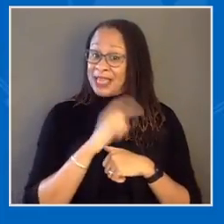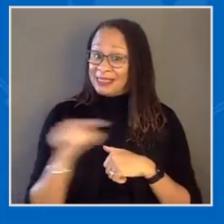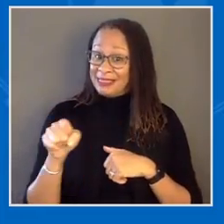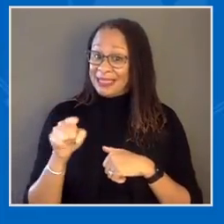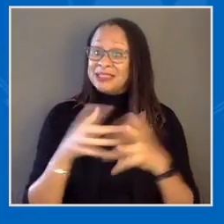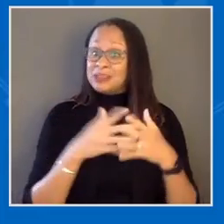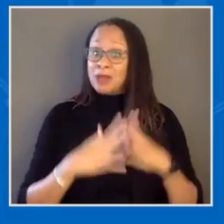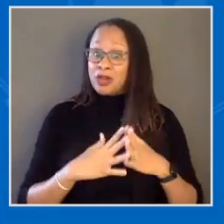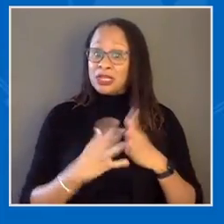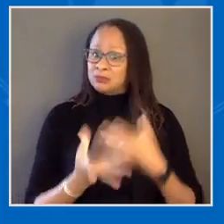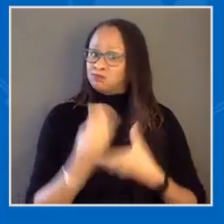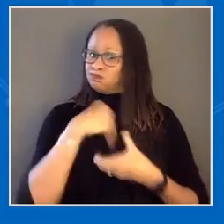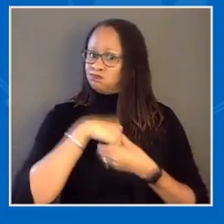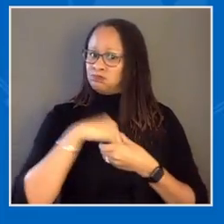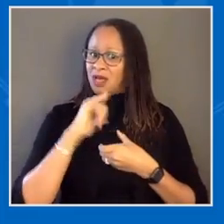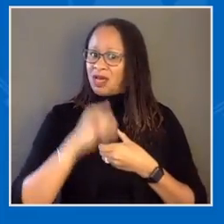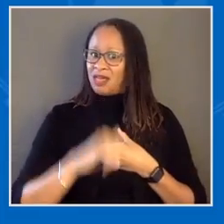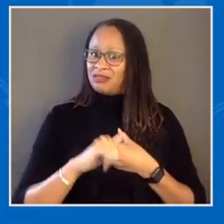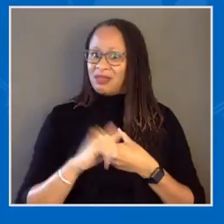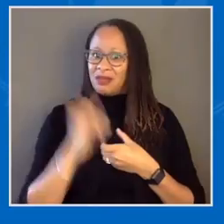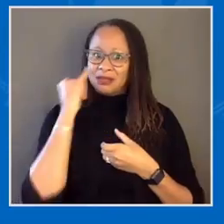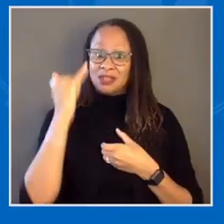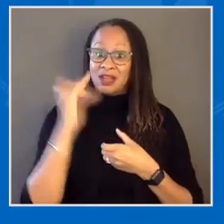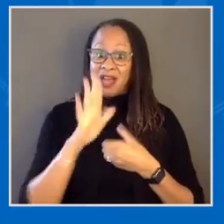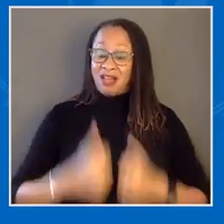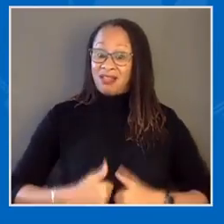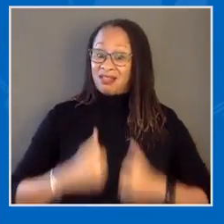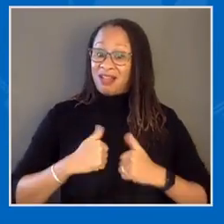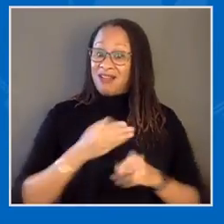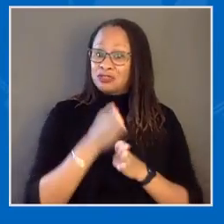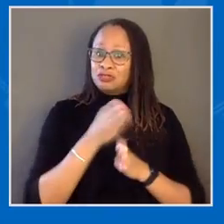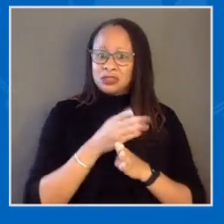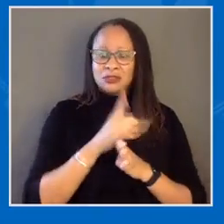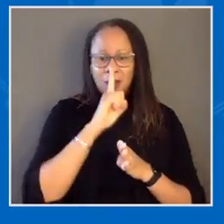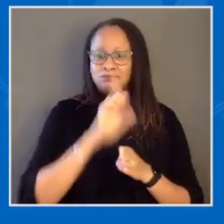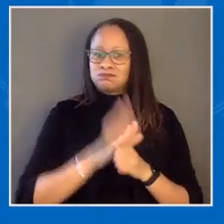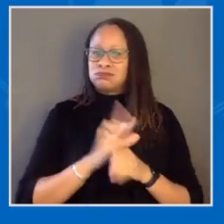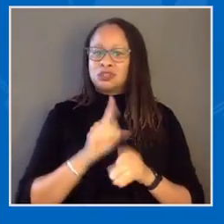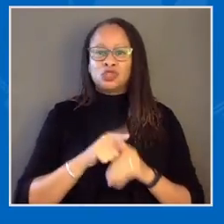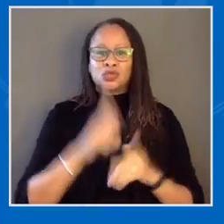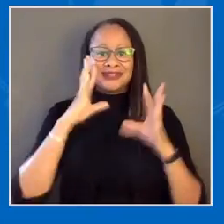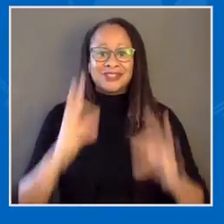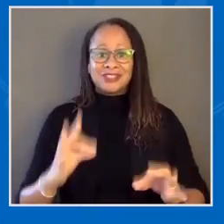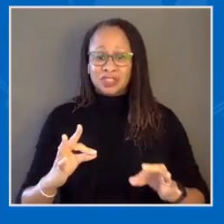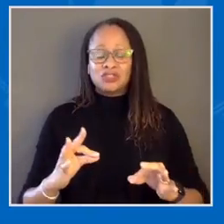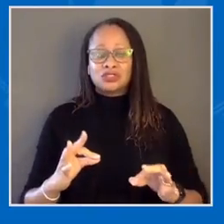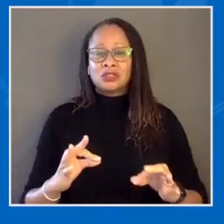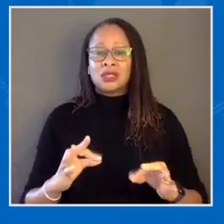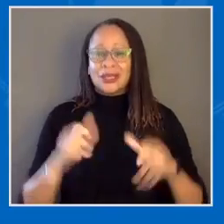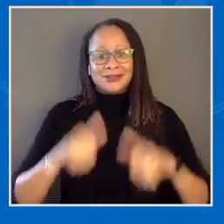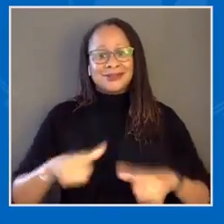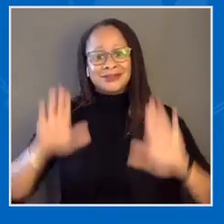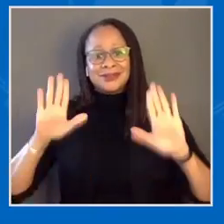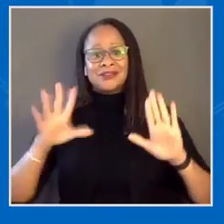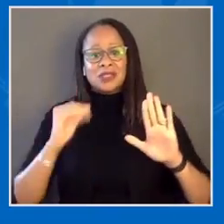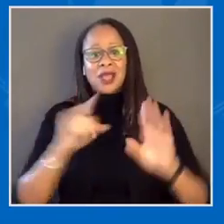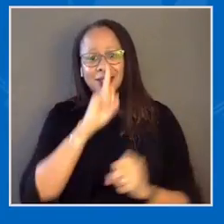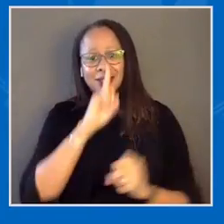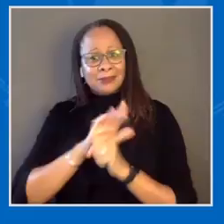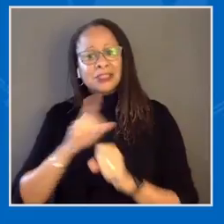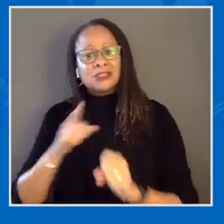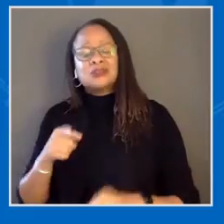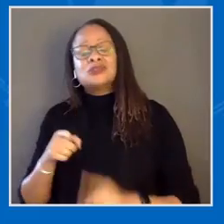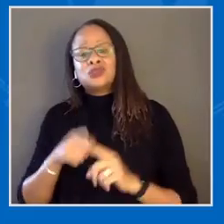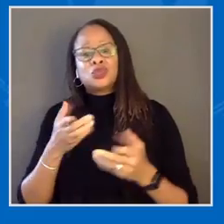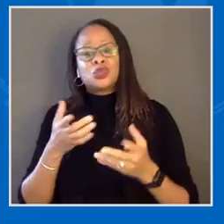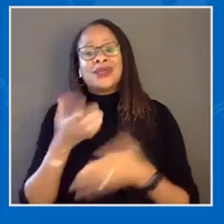it. Their lives and careers are a testament to the dedication, sacrifice, and commitment to